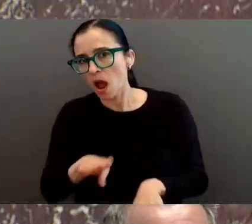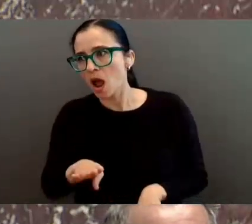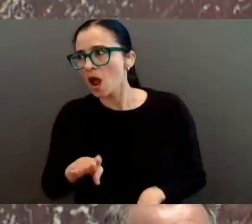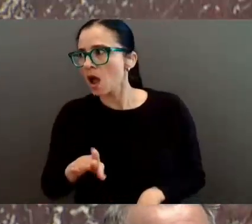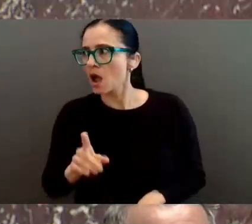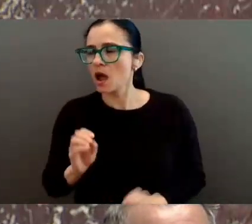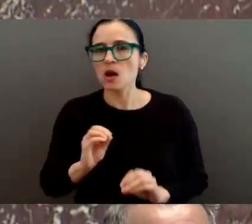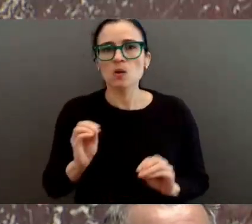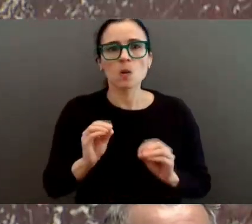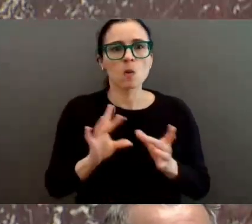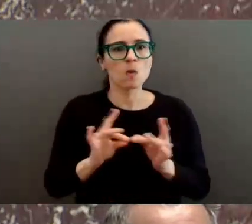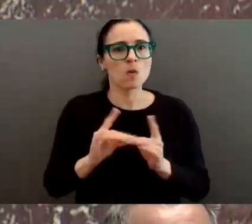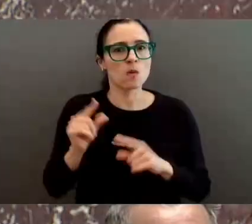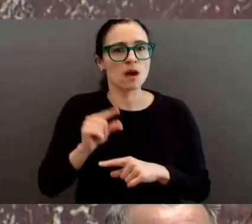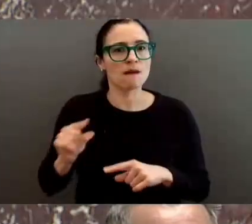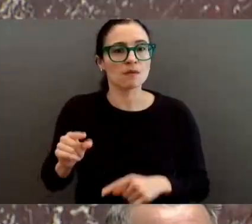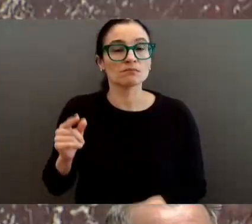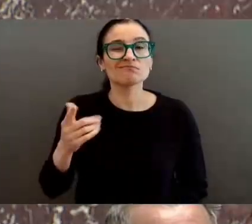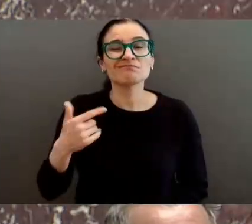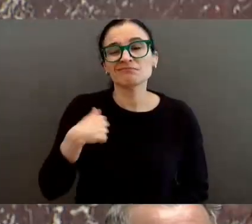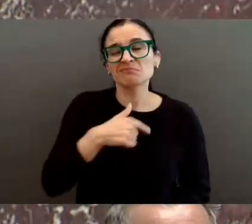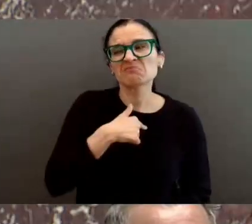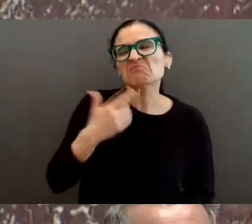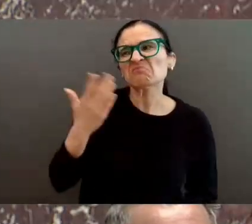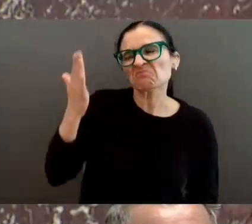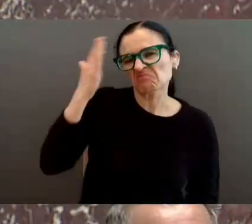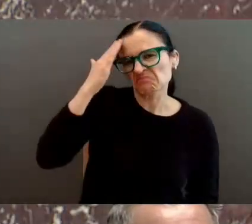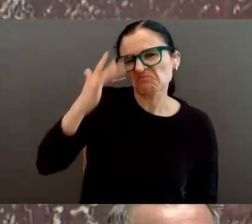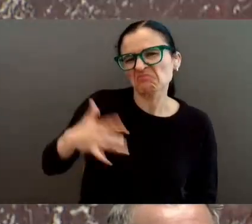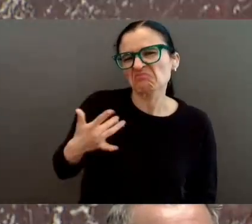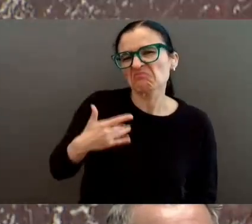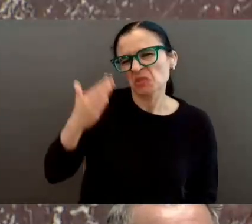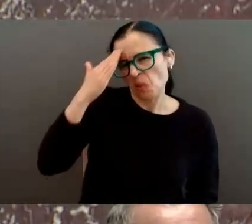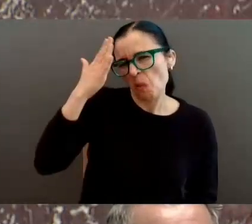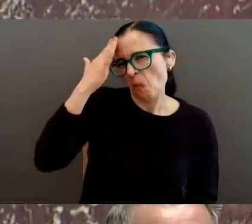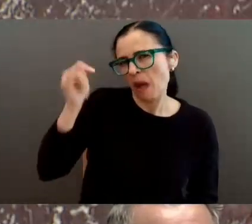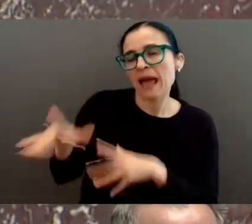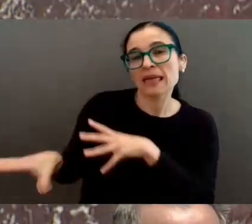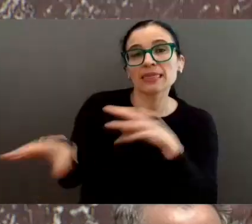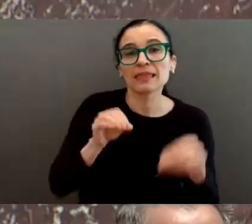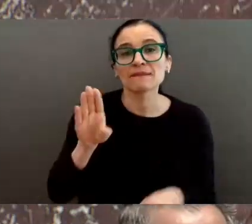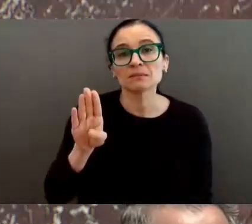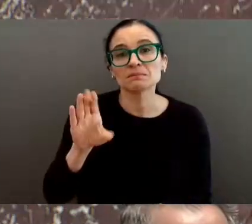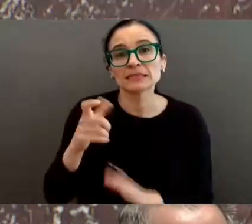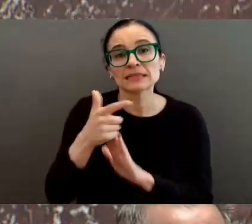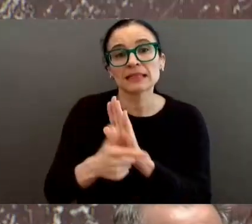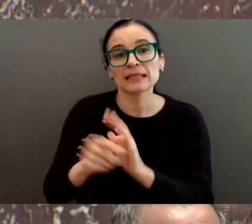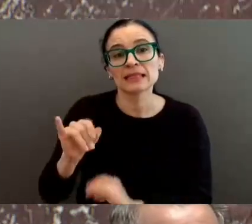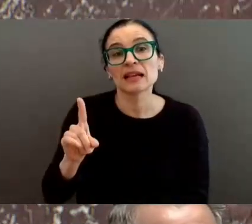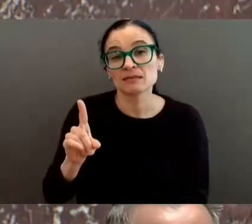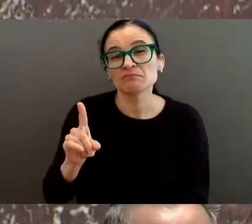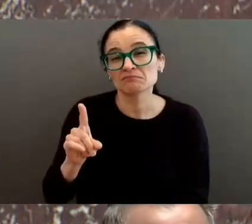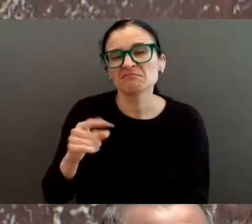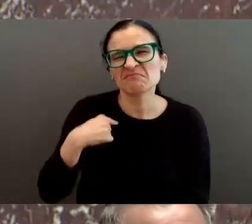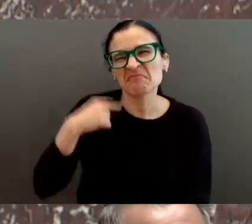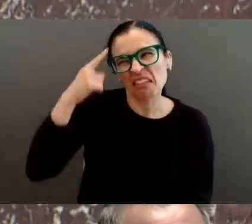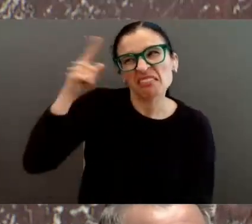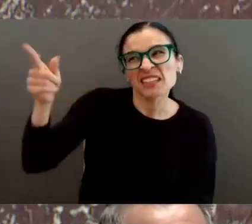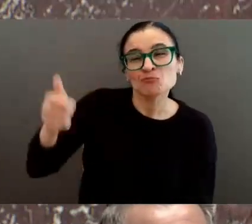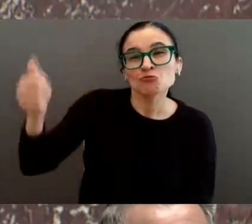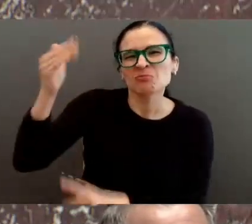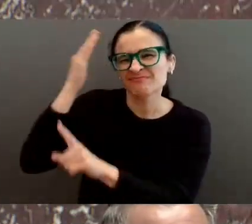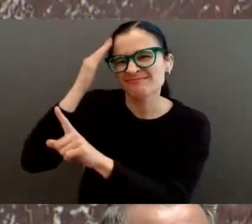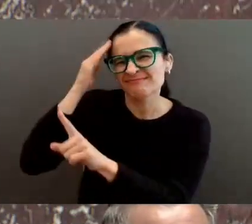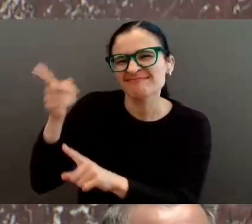have left BC Legal Aid. I think the Premier might have an idea. I think the Attorney General might have an idea. They're not going to get up and talk